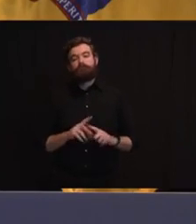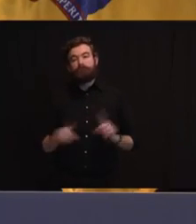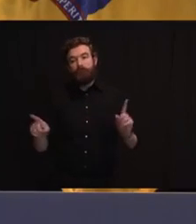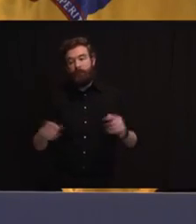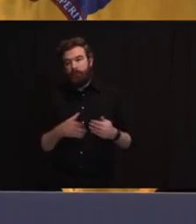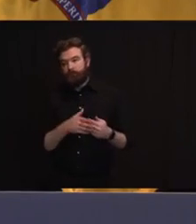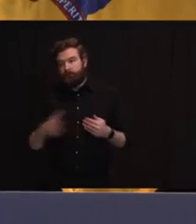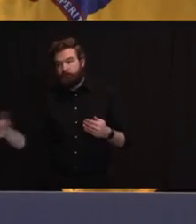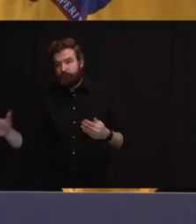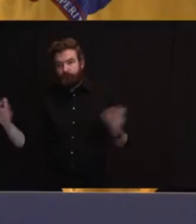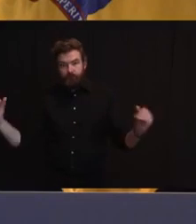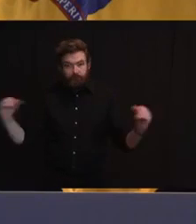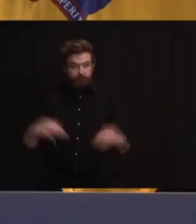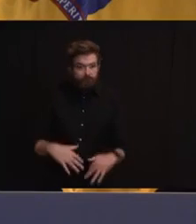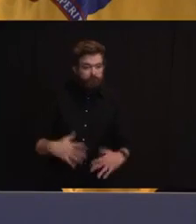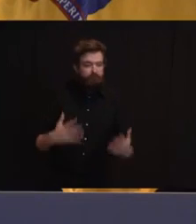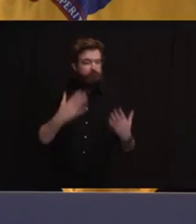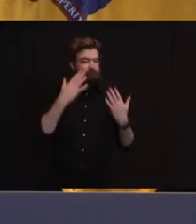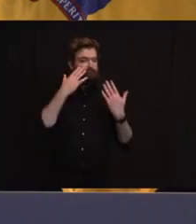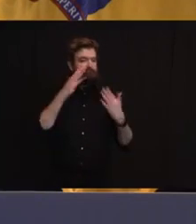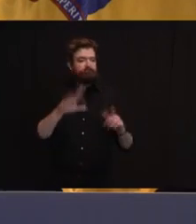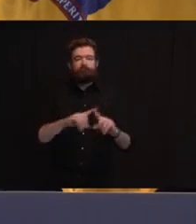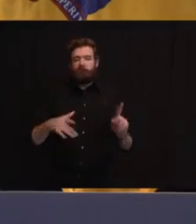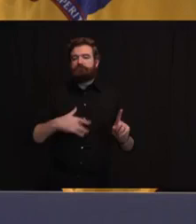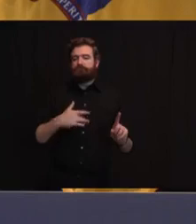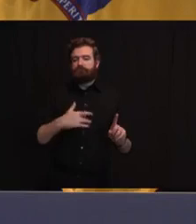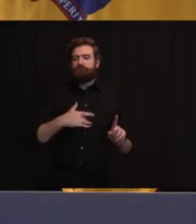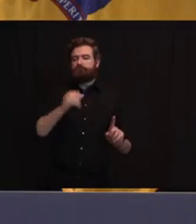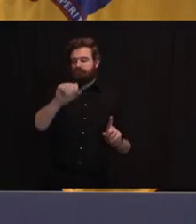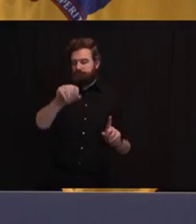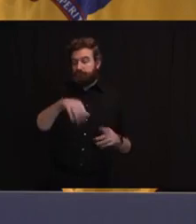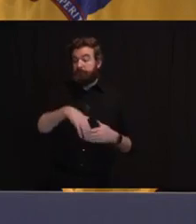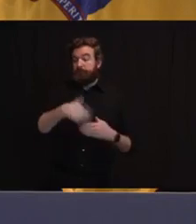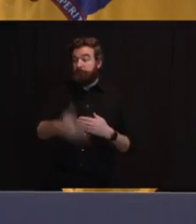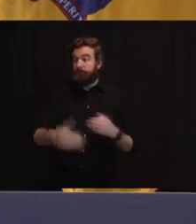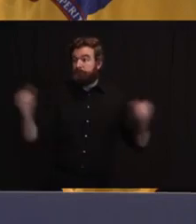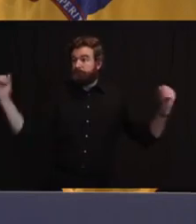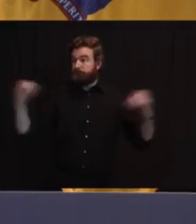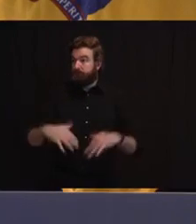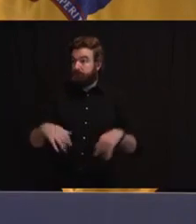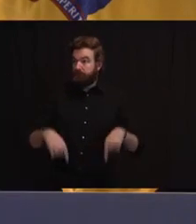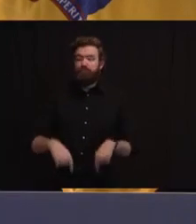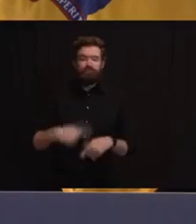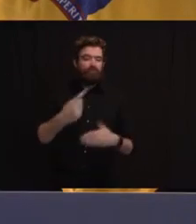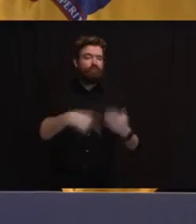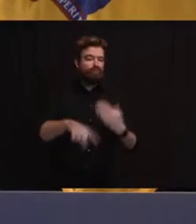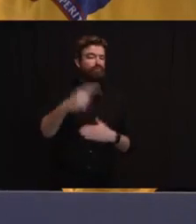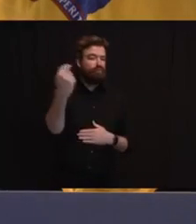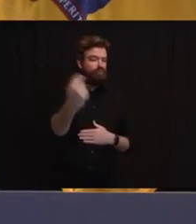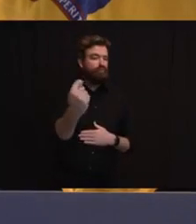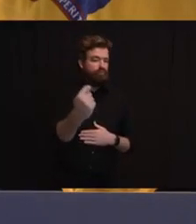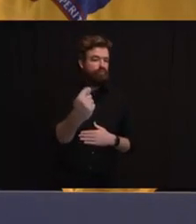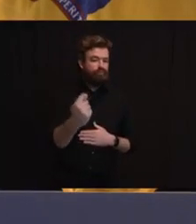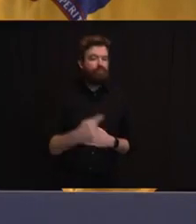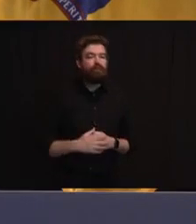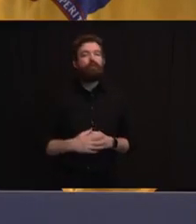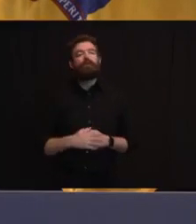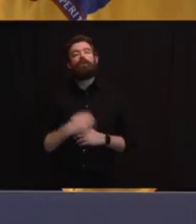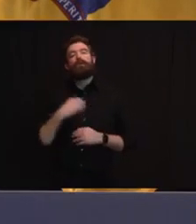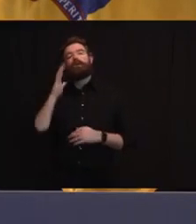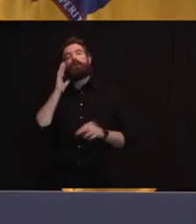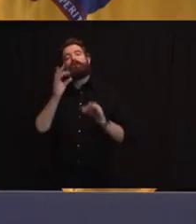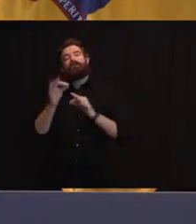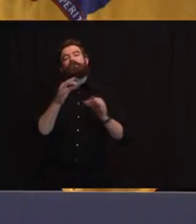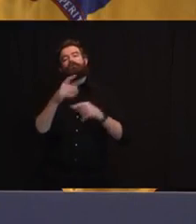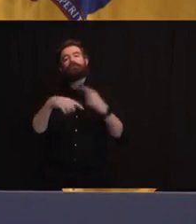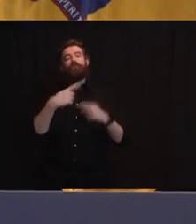hear otherwise, we'll be back here Tuesday at 1. And as a security, we'll do the normal COVID readouts and get the information to you each day as